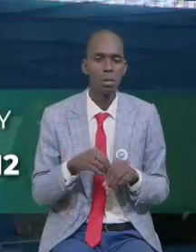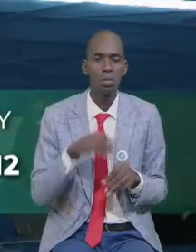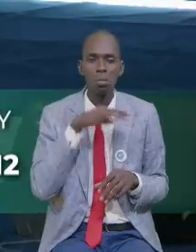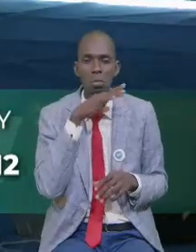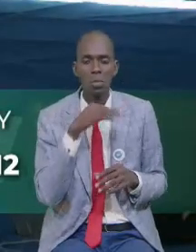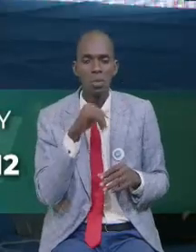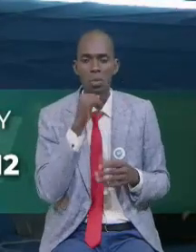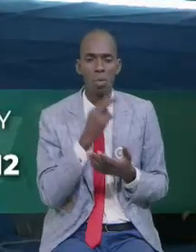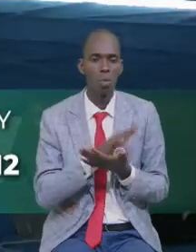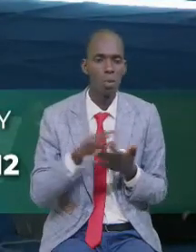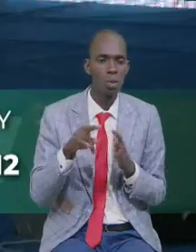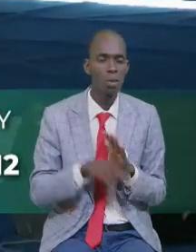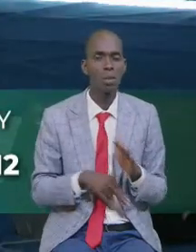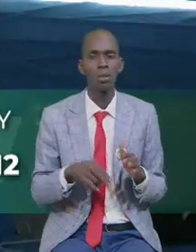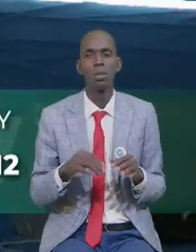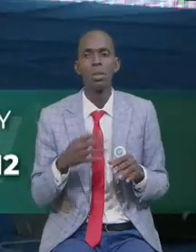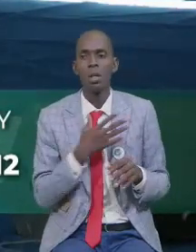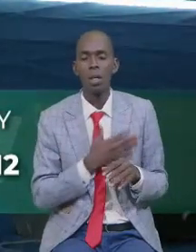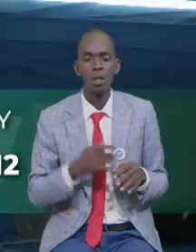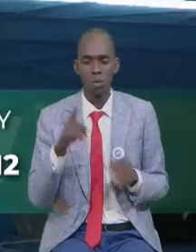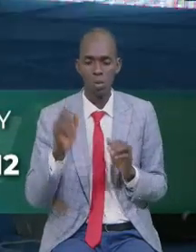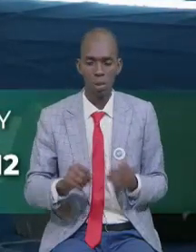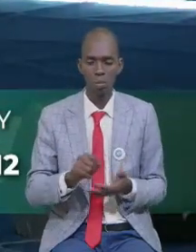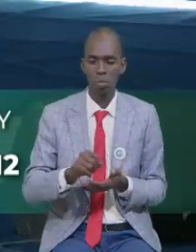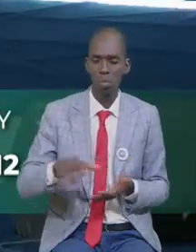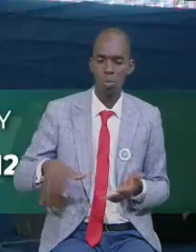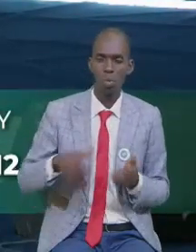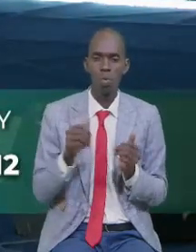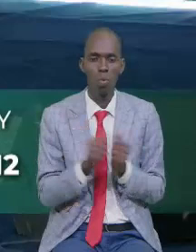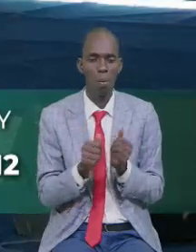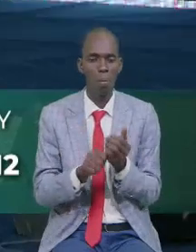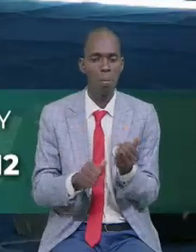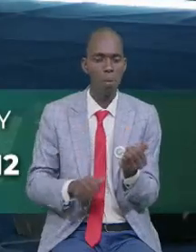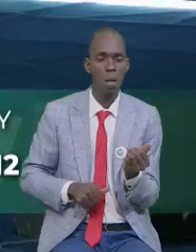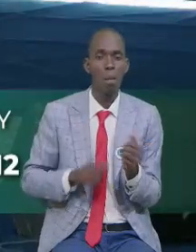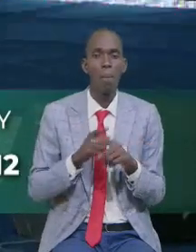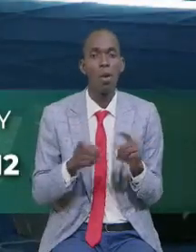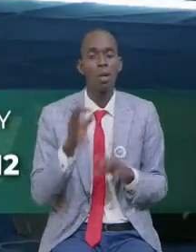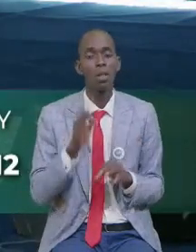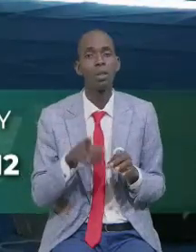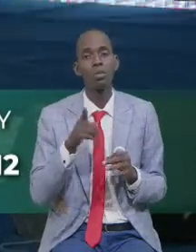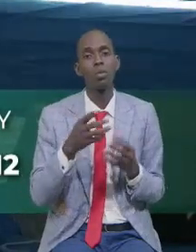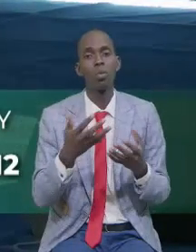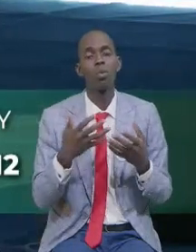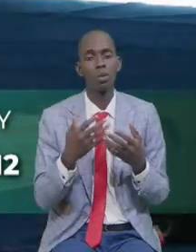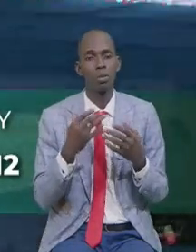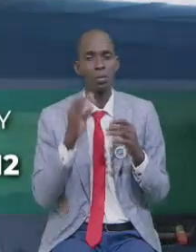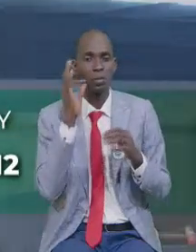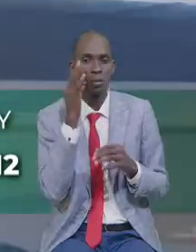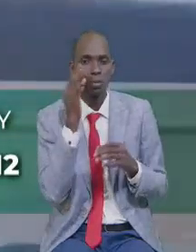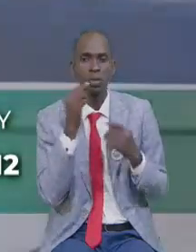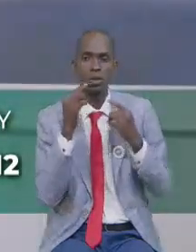ungodliness. You can sow with backsliding. But if you want fruit, if you want success, and if you